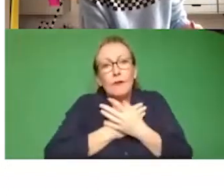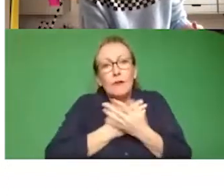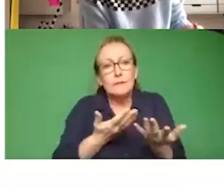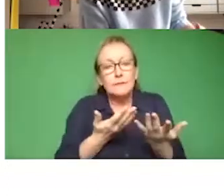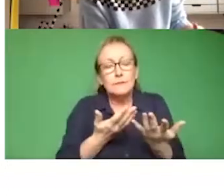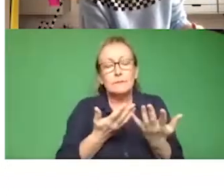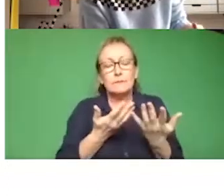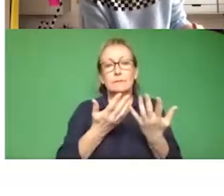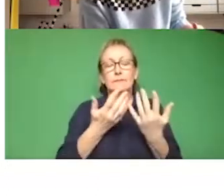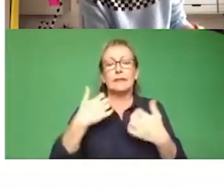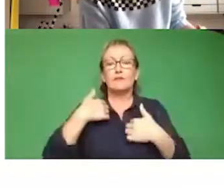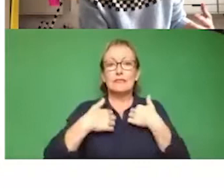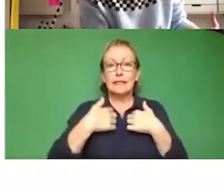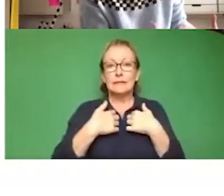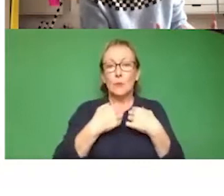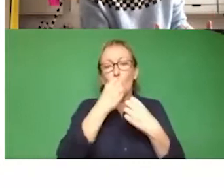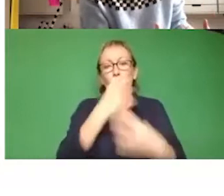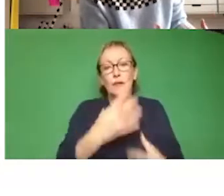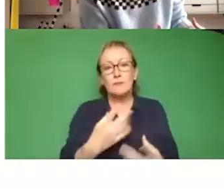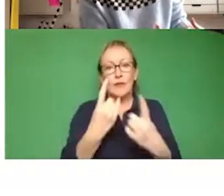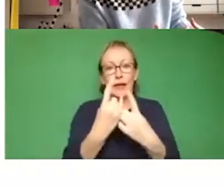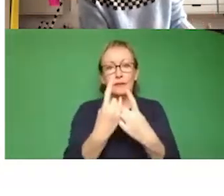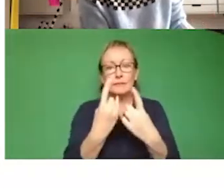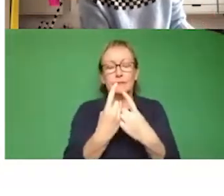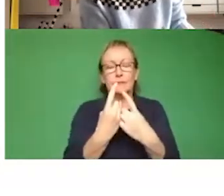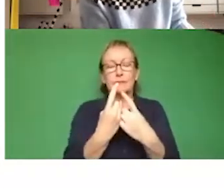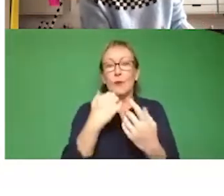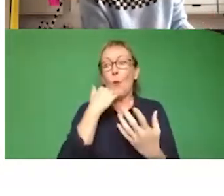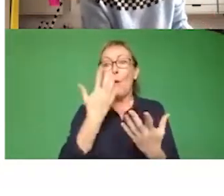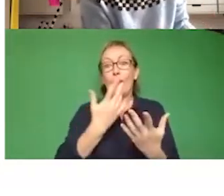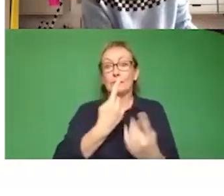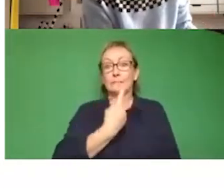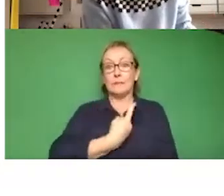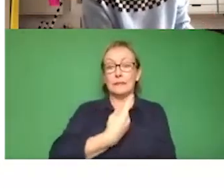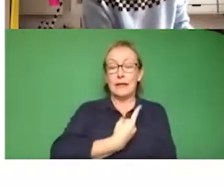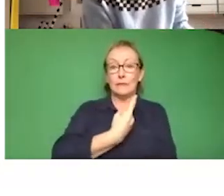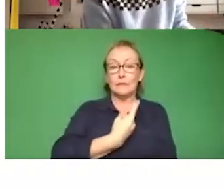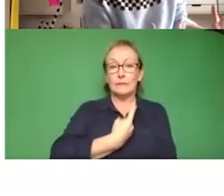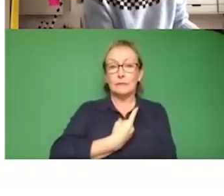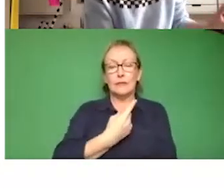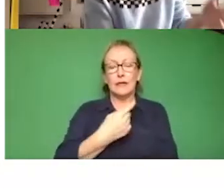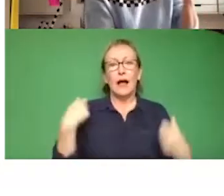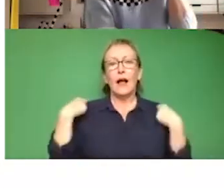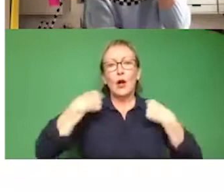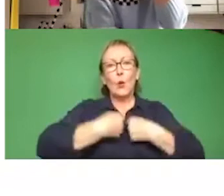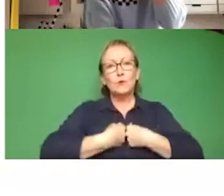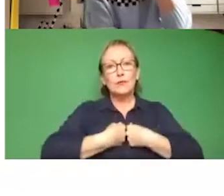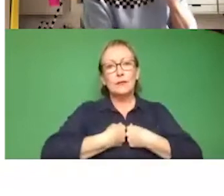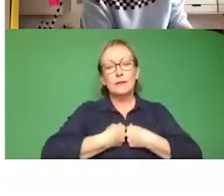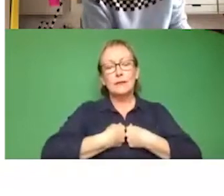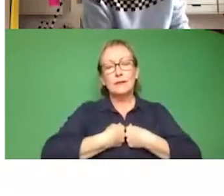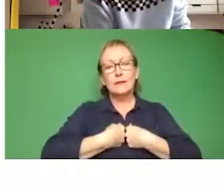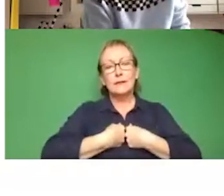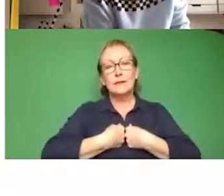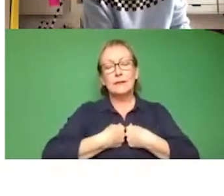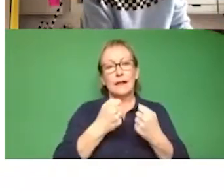I just think that's just a wonderful thing. And I've always particularly loved a great coat. I think it's just such a wonderful thing to have, you